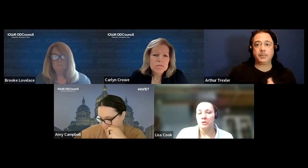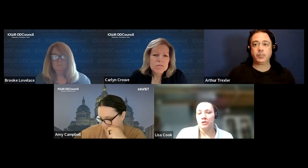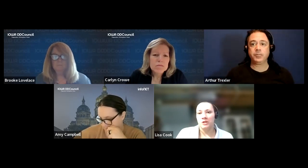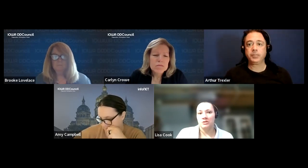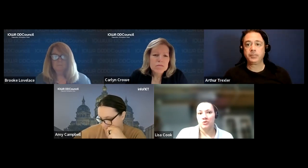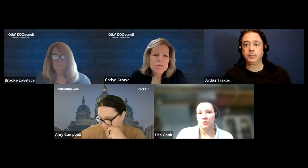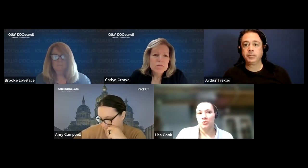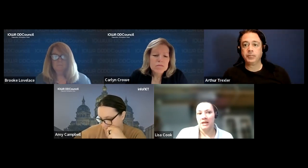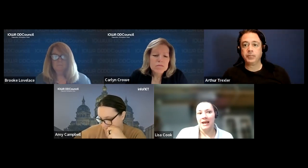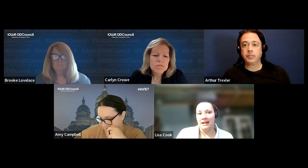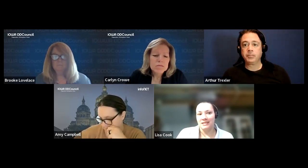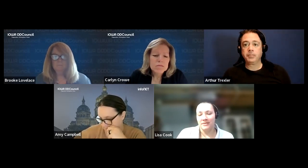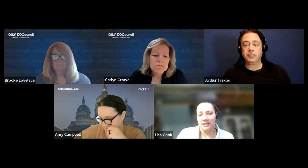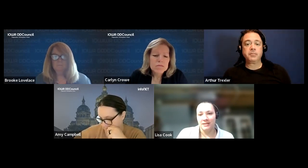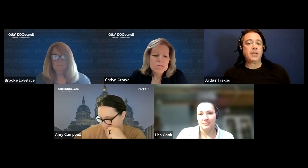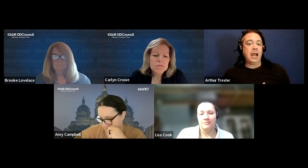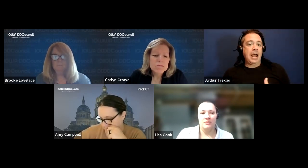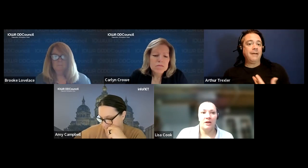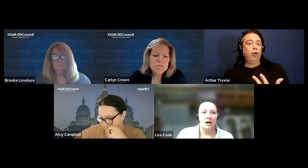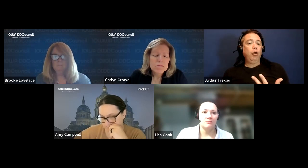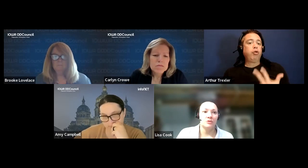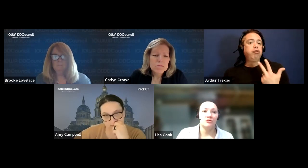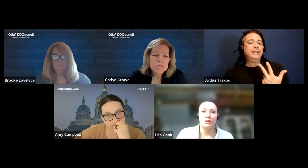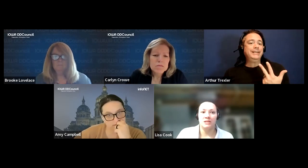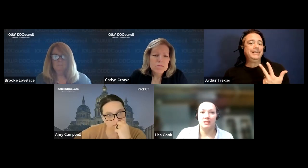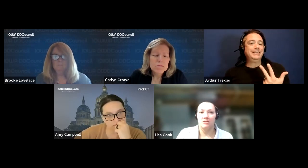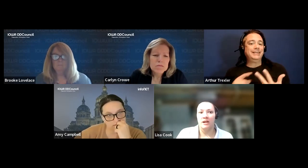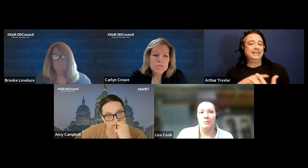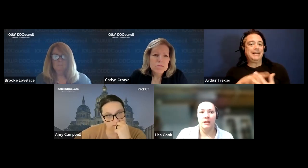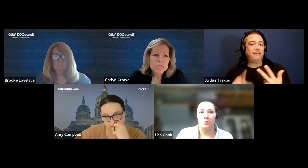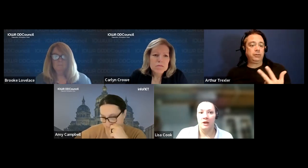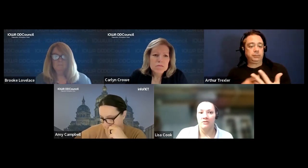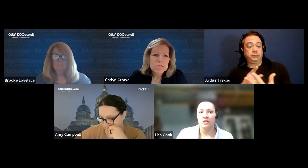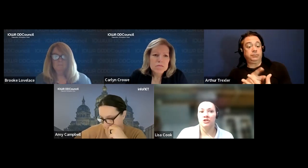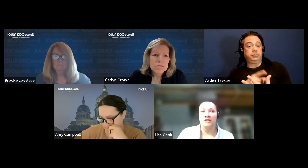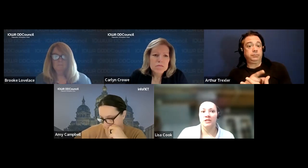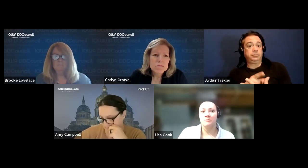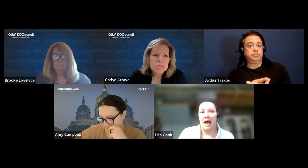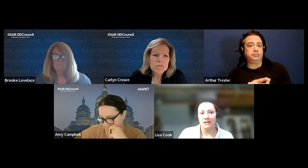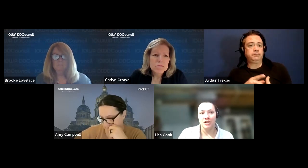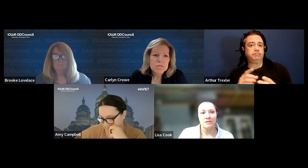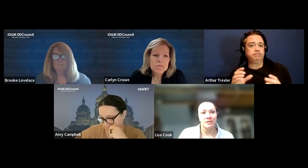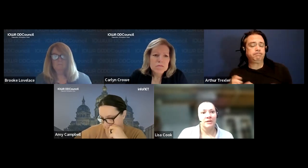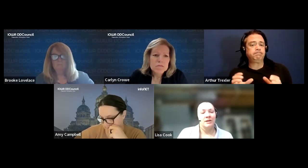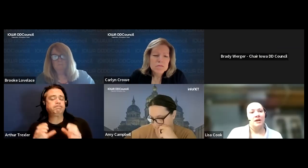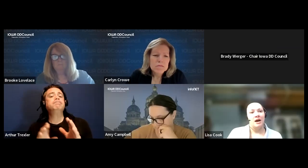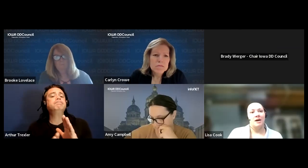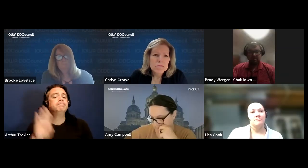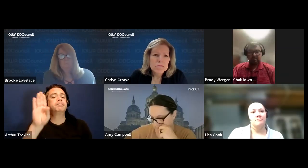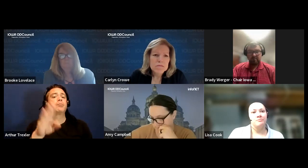We will do this through three activities. The first is developing waiver service packages